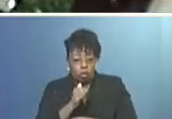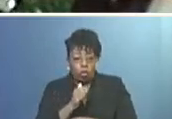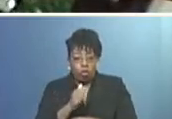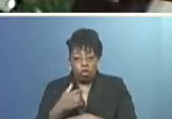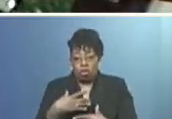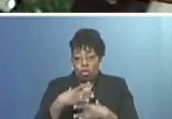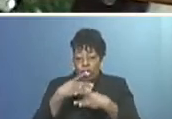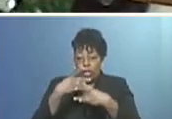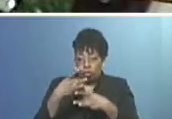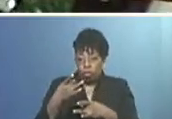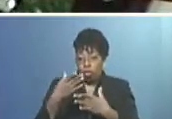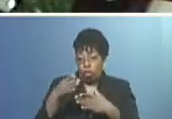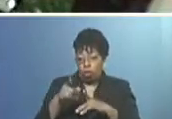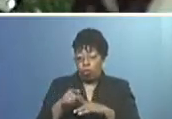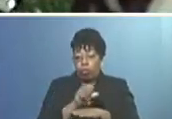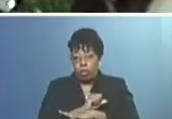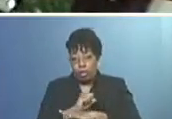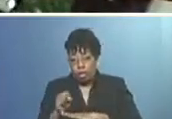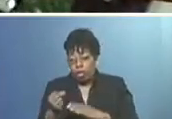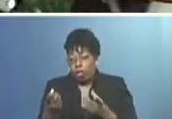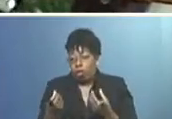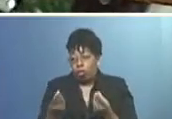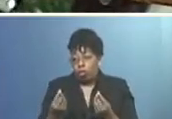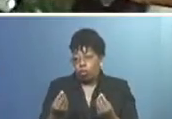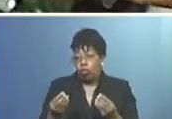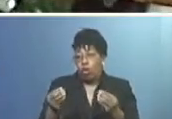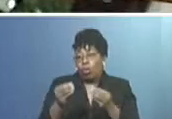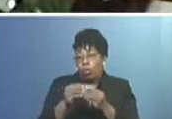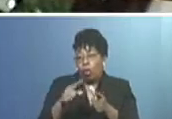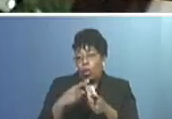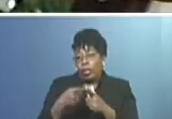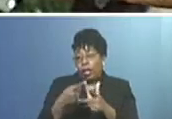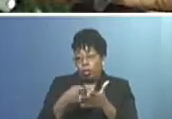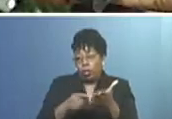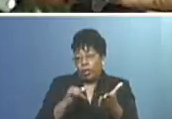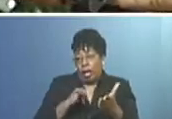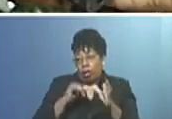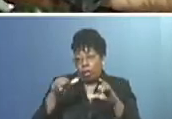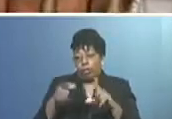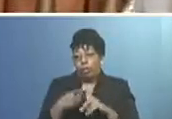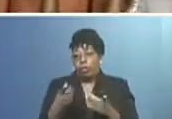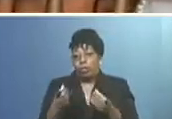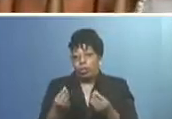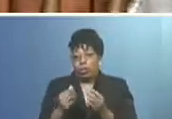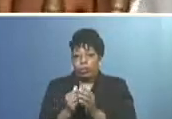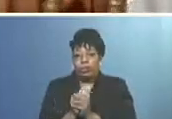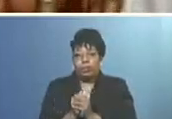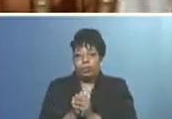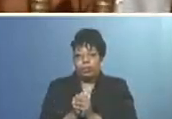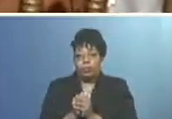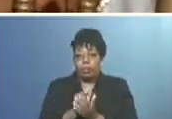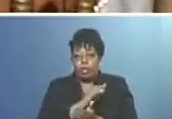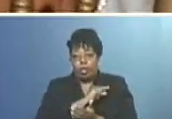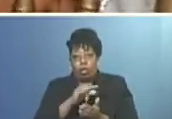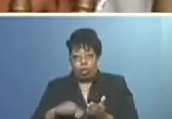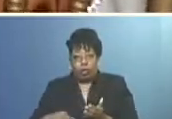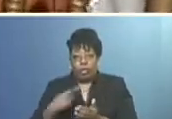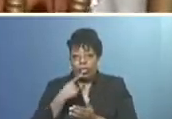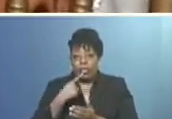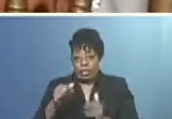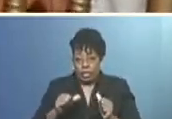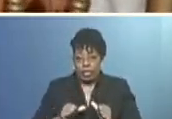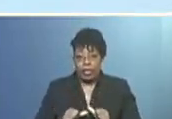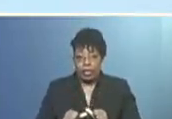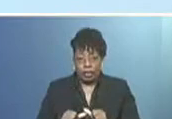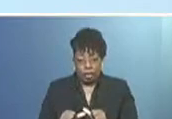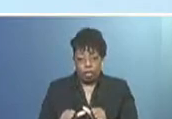take on the world stage and do even more than what I was able to do during this time. The Queen says she will